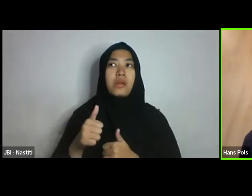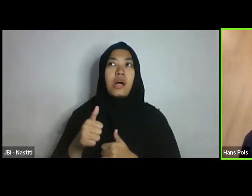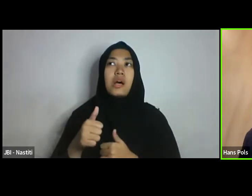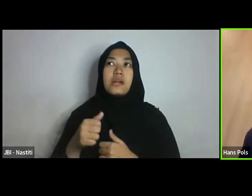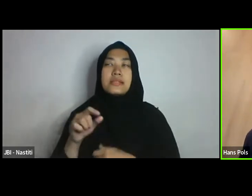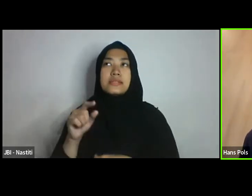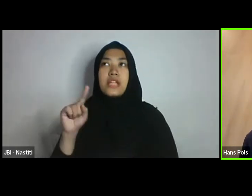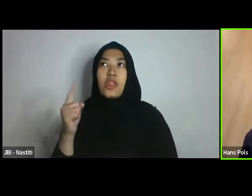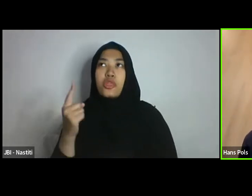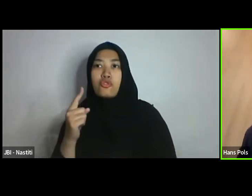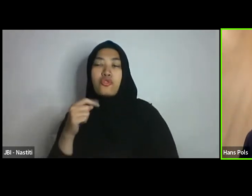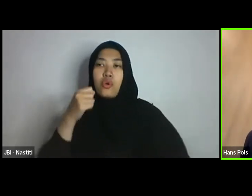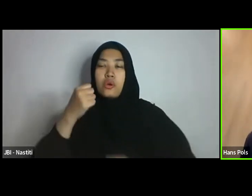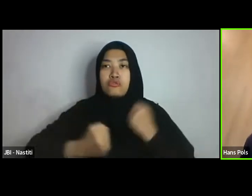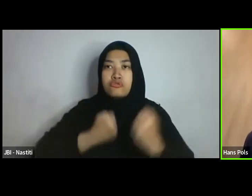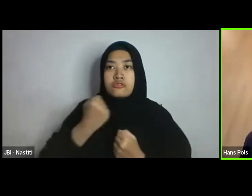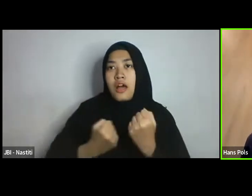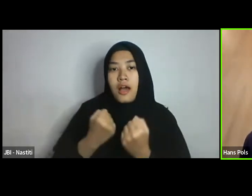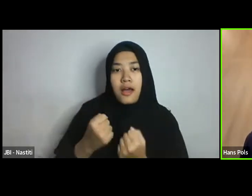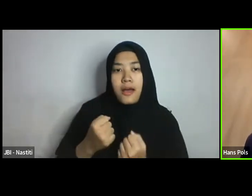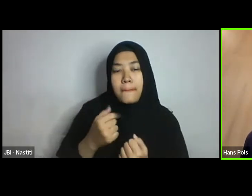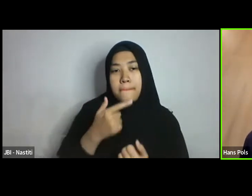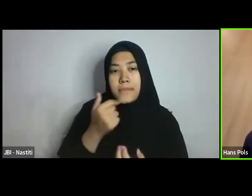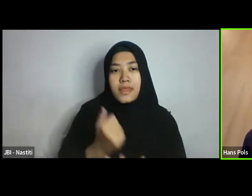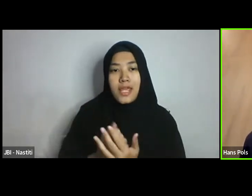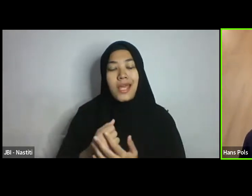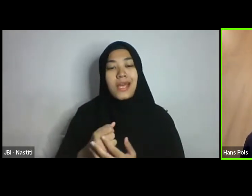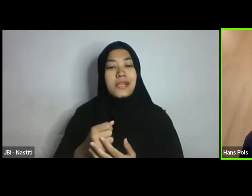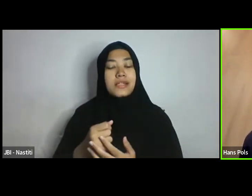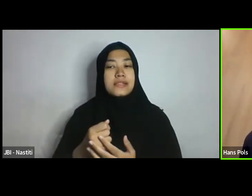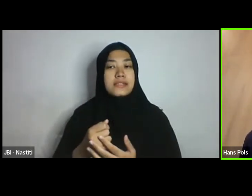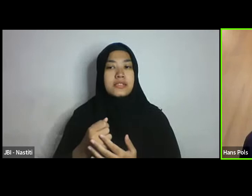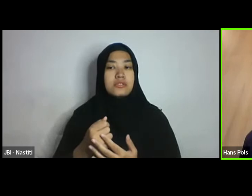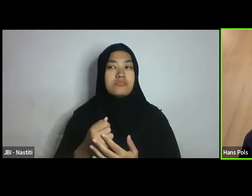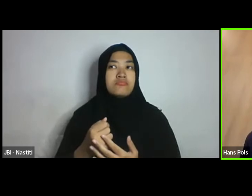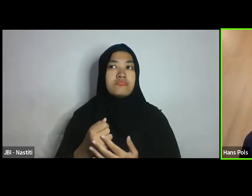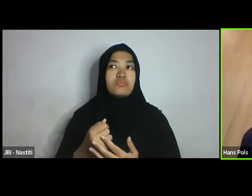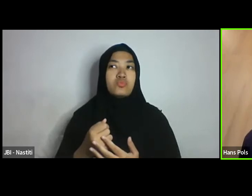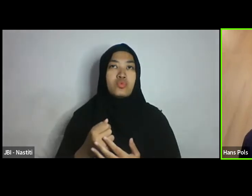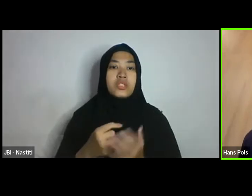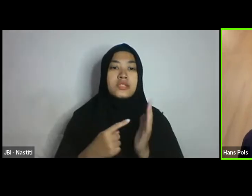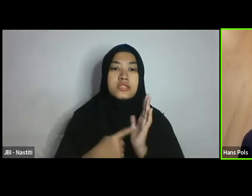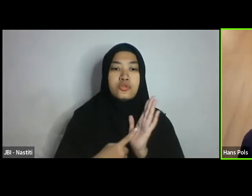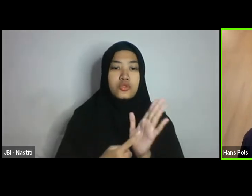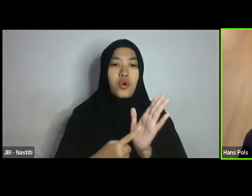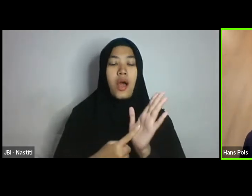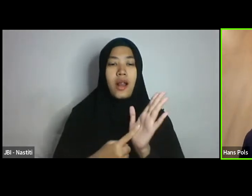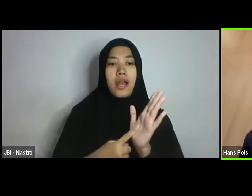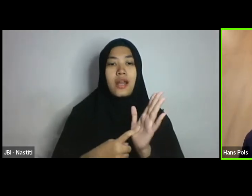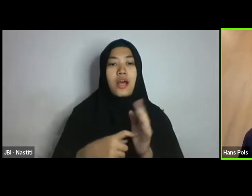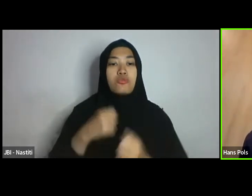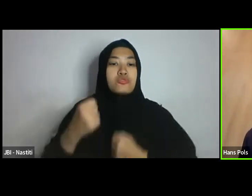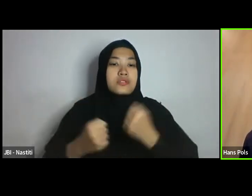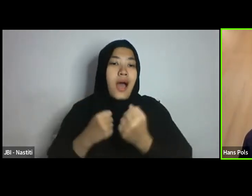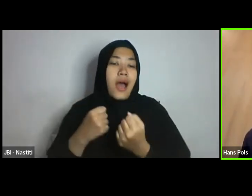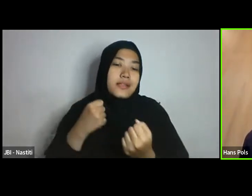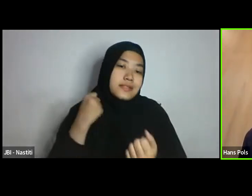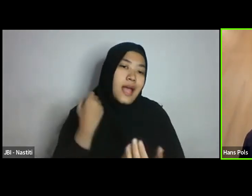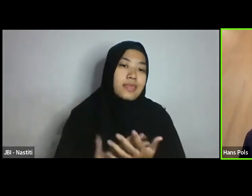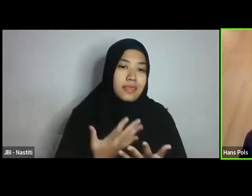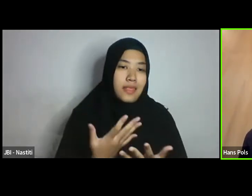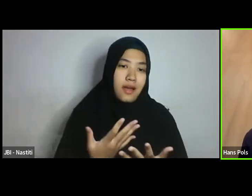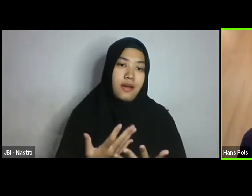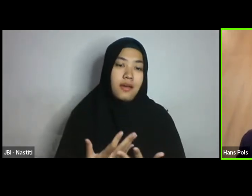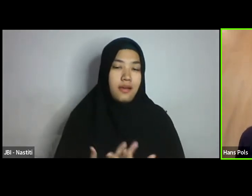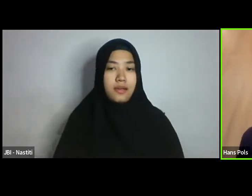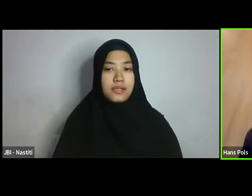at home, and taking care of them. This is all very, very good, and this is all very important, but it's only a start, because most doctors at the